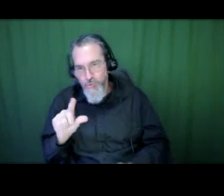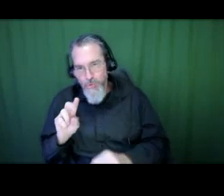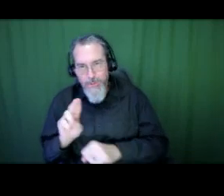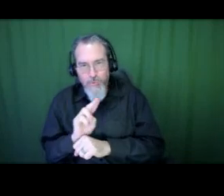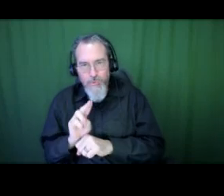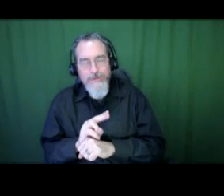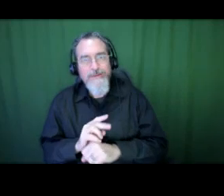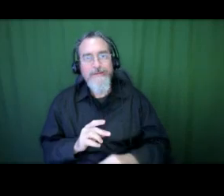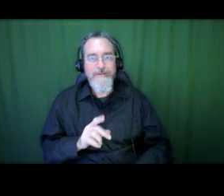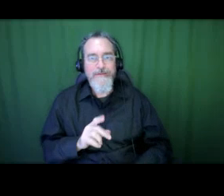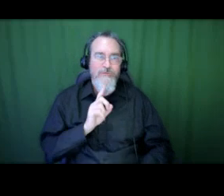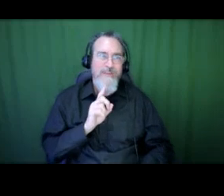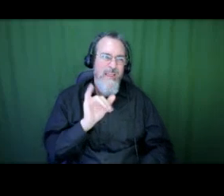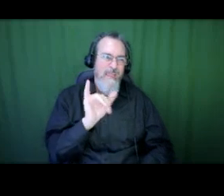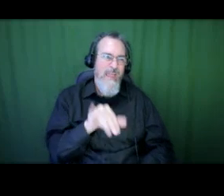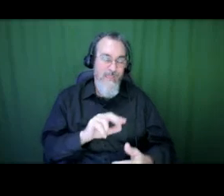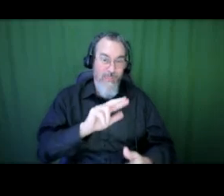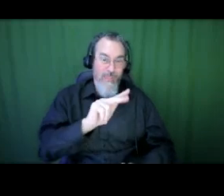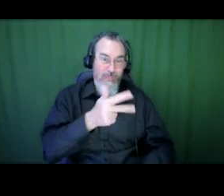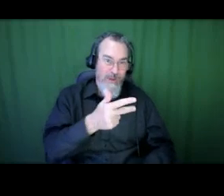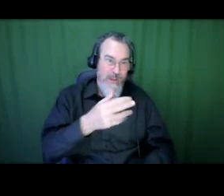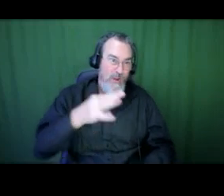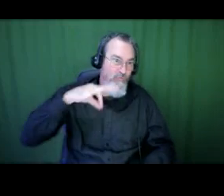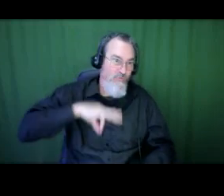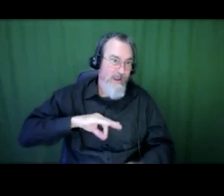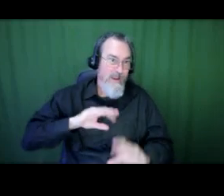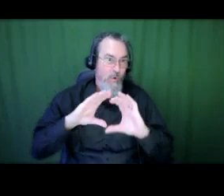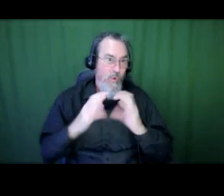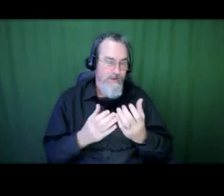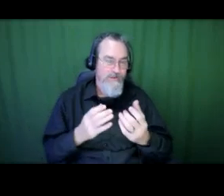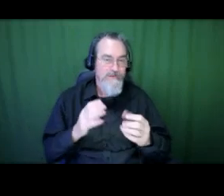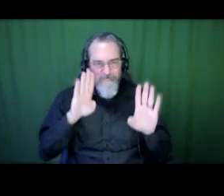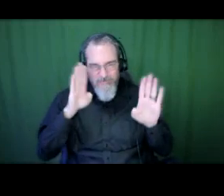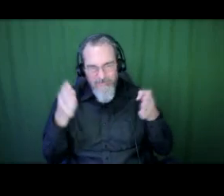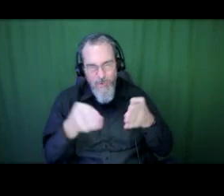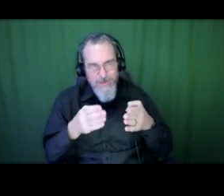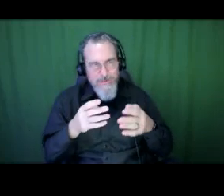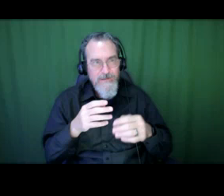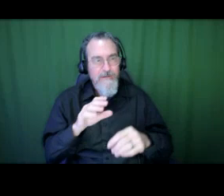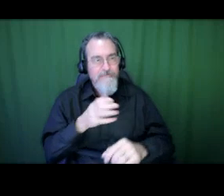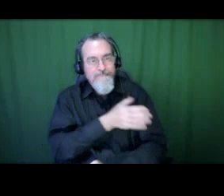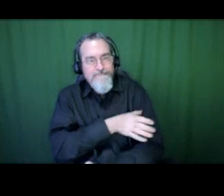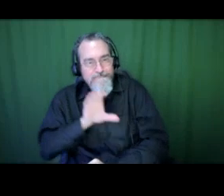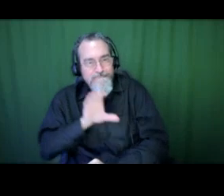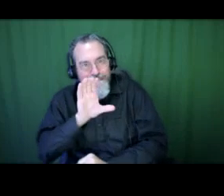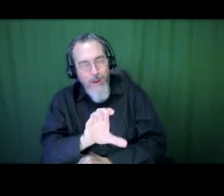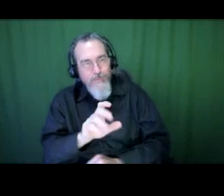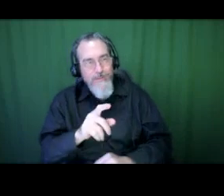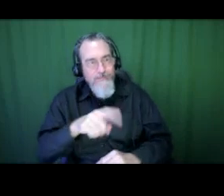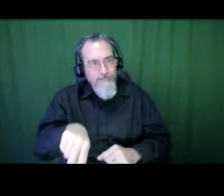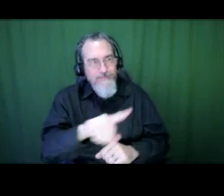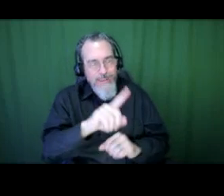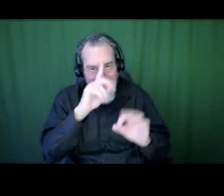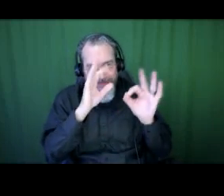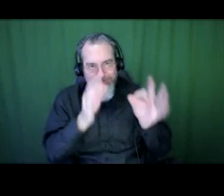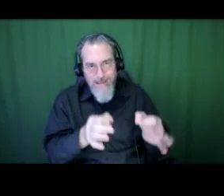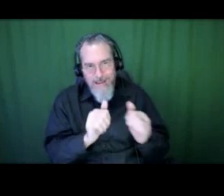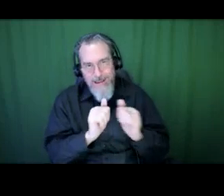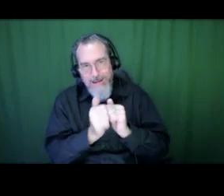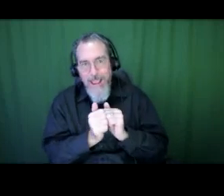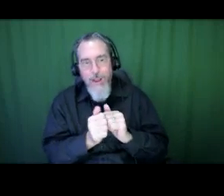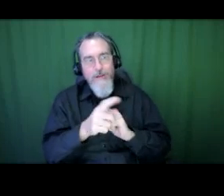longer 3-credit course where we're really starting to focus and again, center the empowerment of decision making and to help having people understand the broader perspective